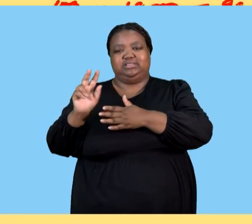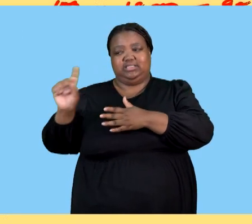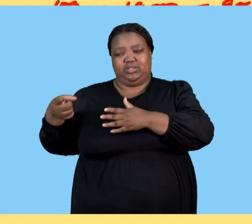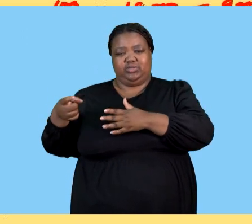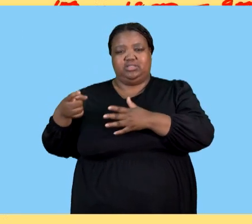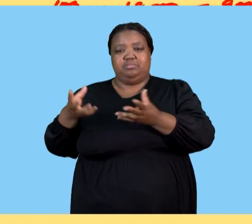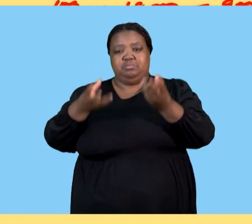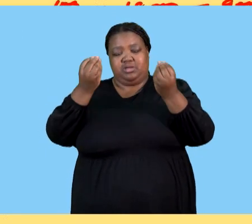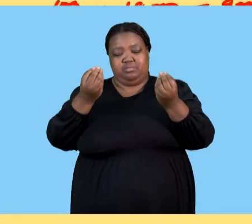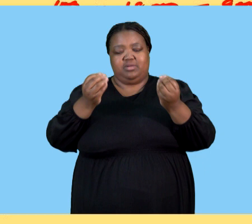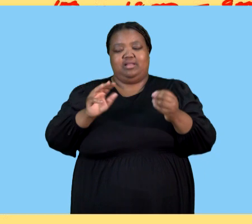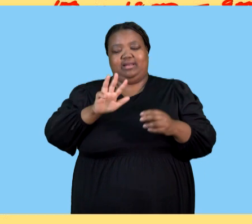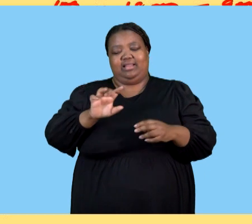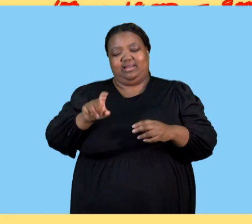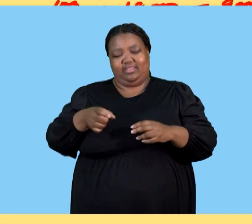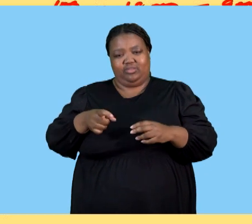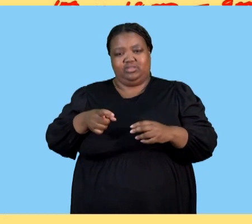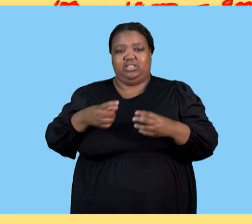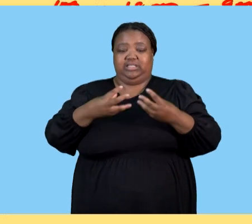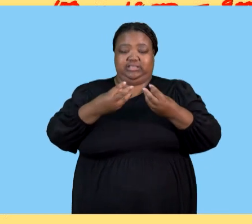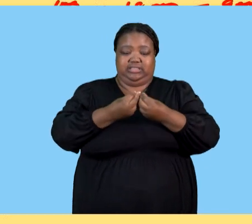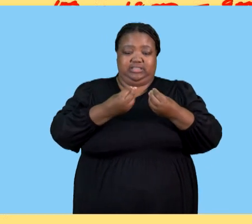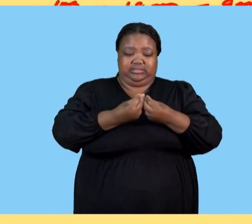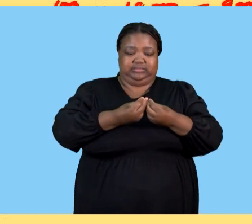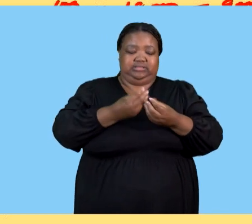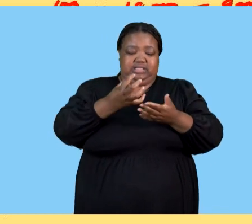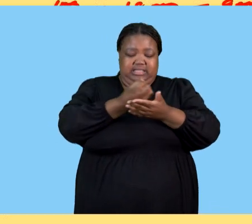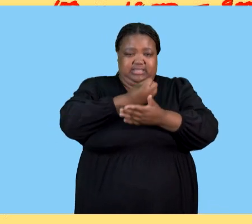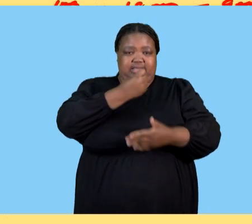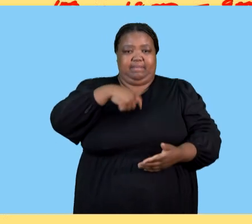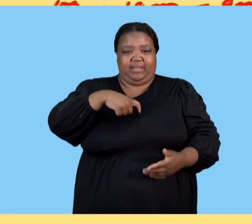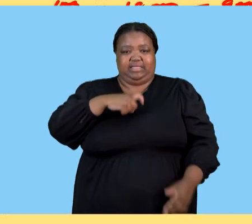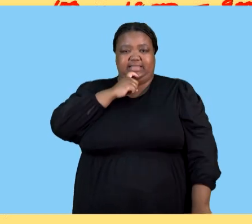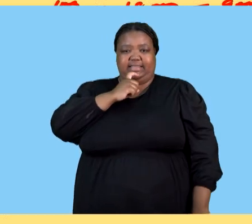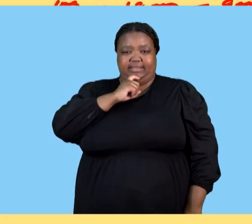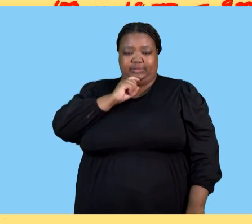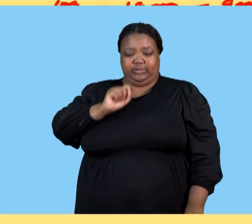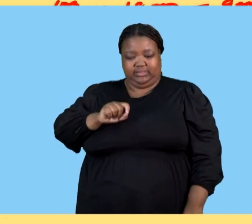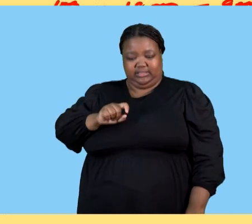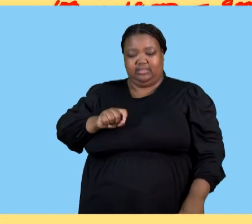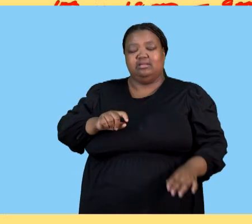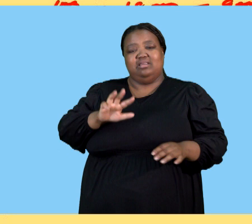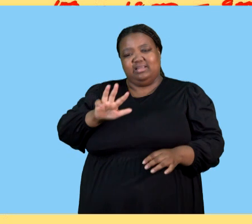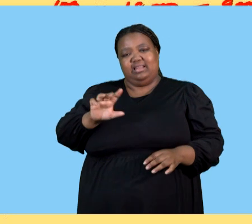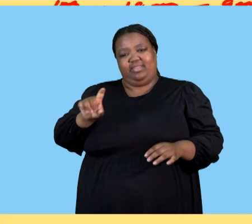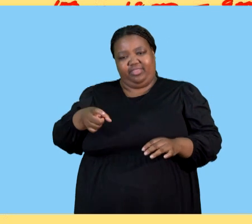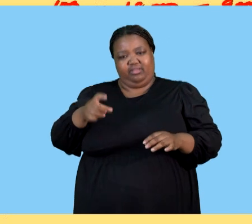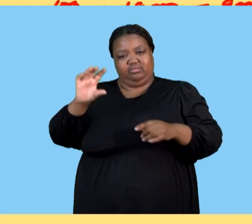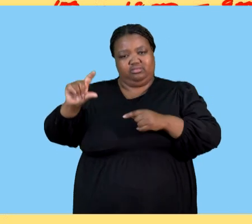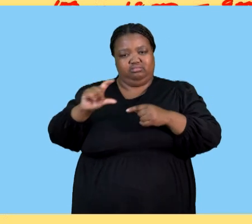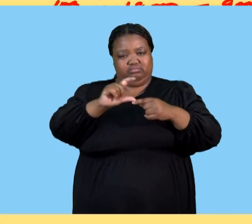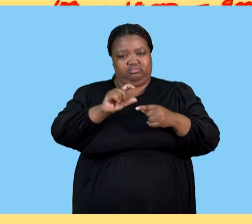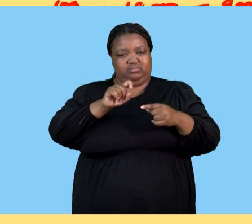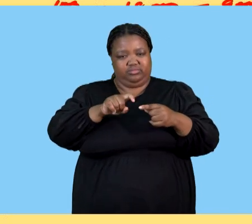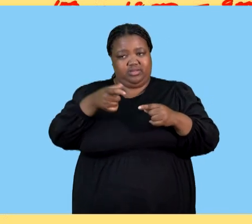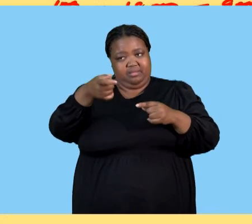me 9,000. This is the cost of the goods that were taken for personal use. So I'll come and say plus 9,000.